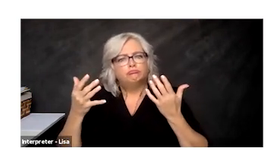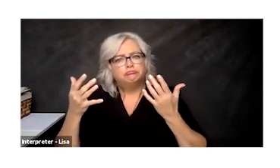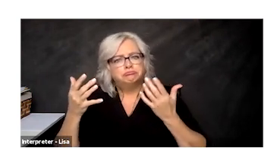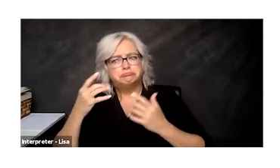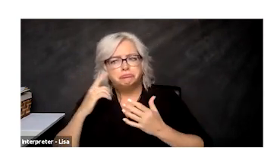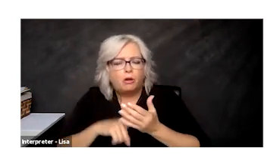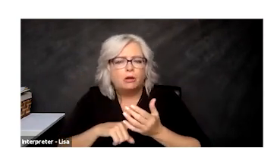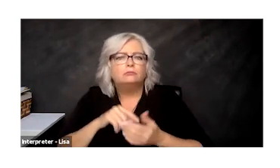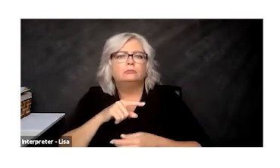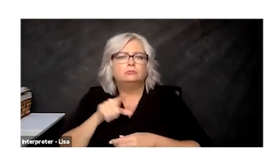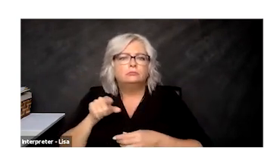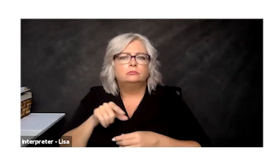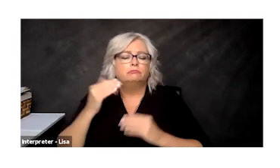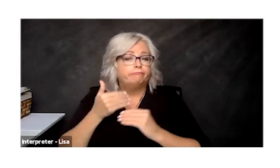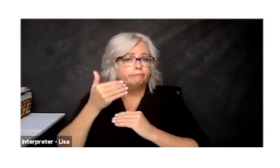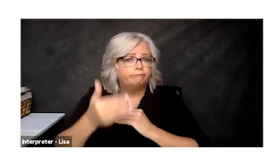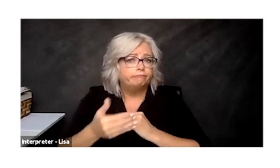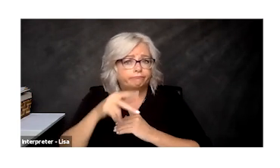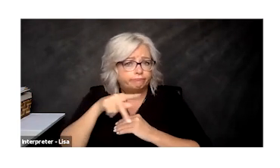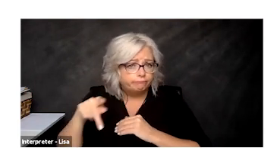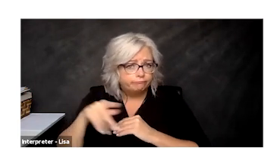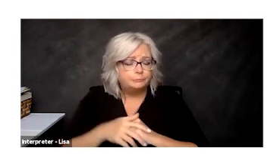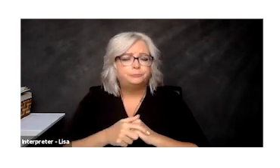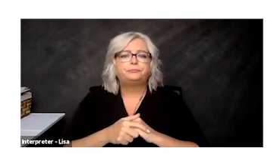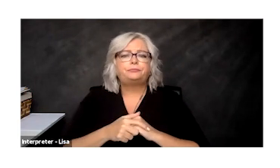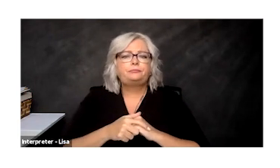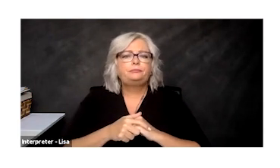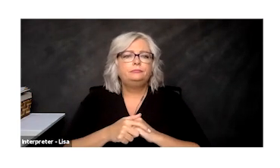Let's see, Truman, can you go to the next slide?